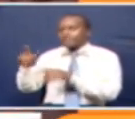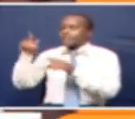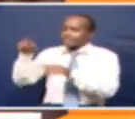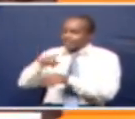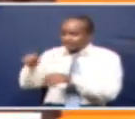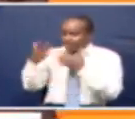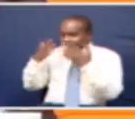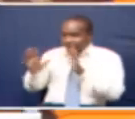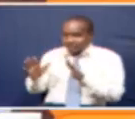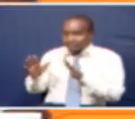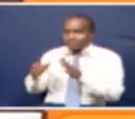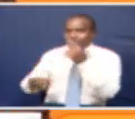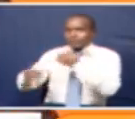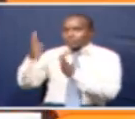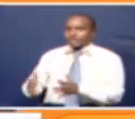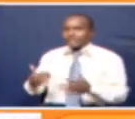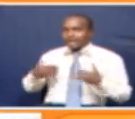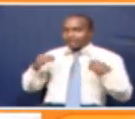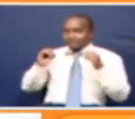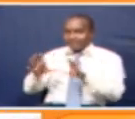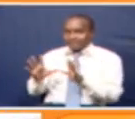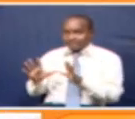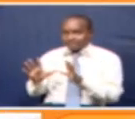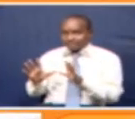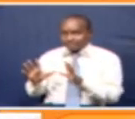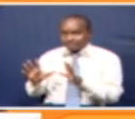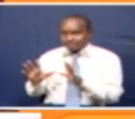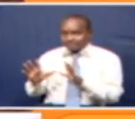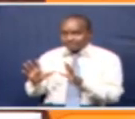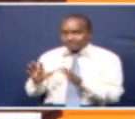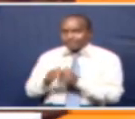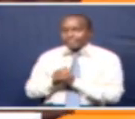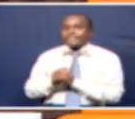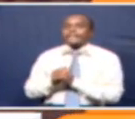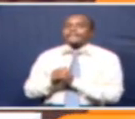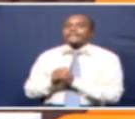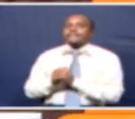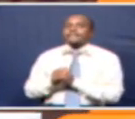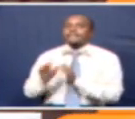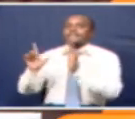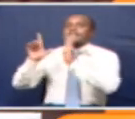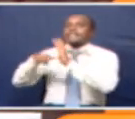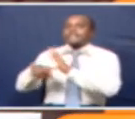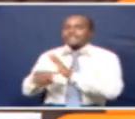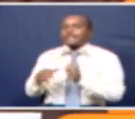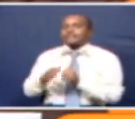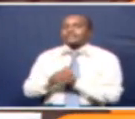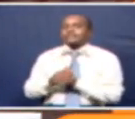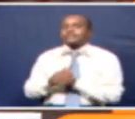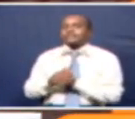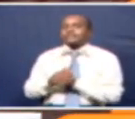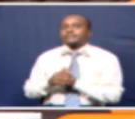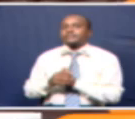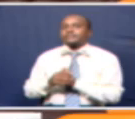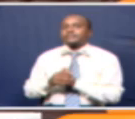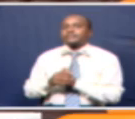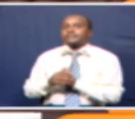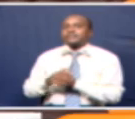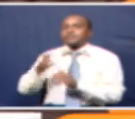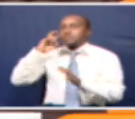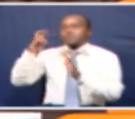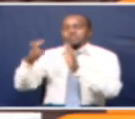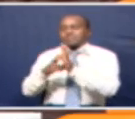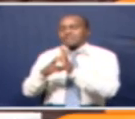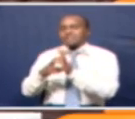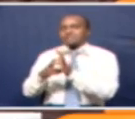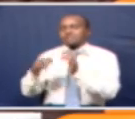Yes. So we don't know. There was no winner announced then after August 8th. That's what I'm saying. And later on, you do not recognize the repeated